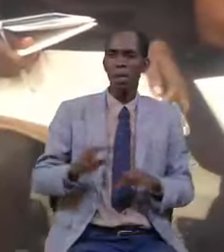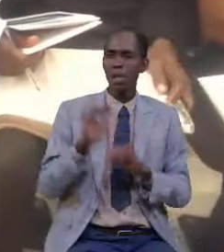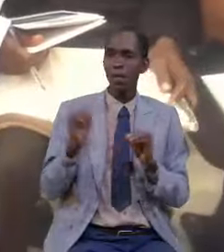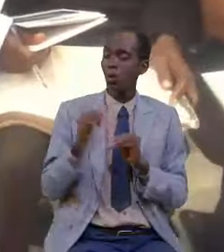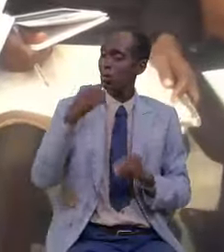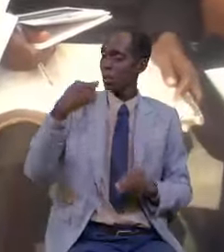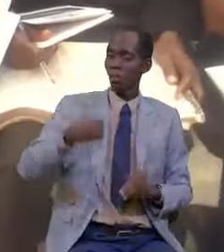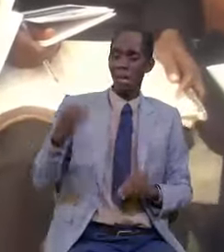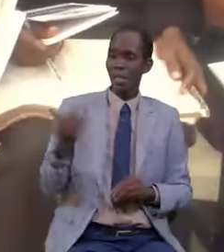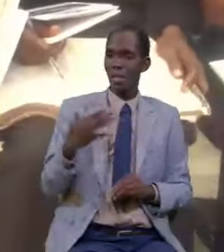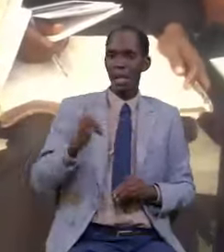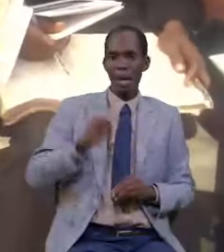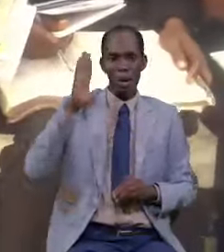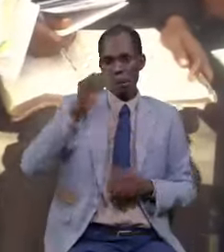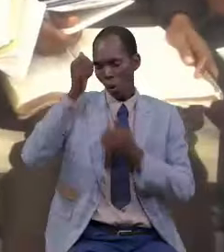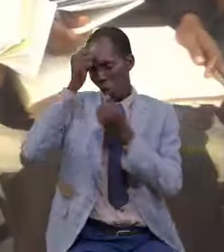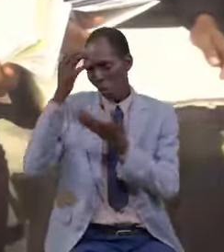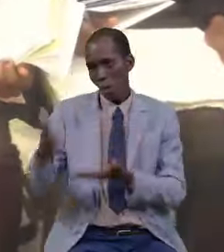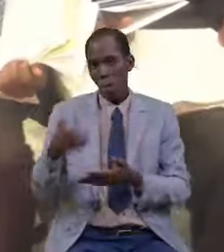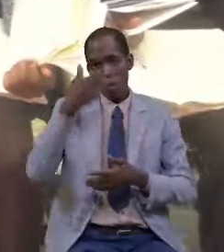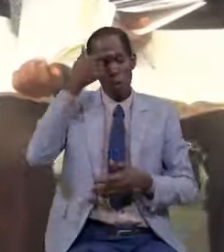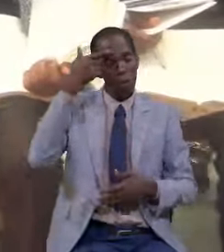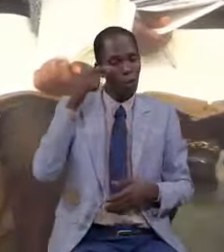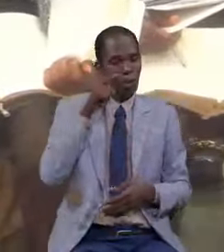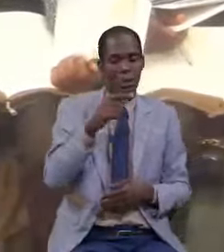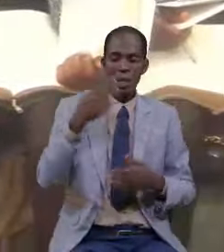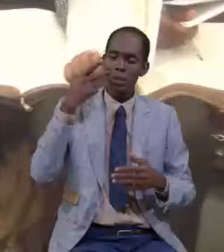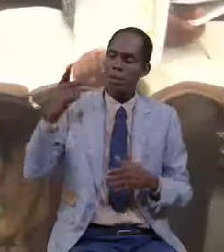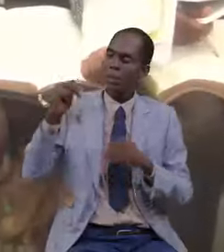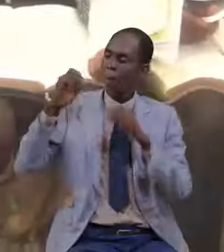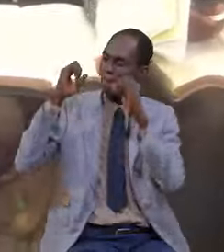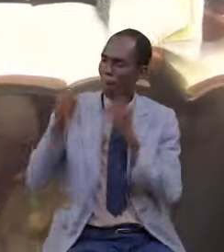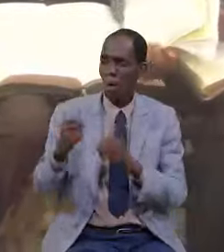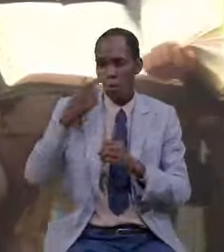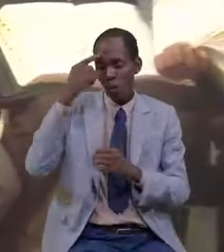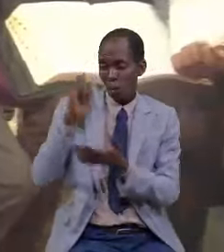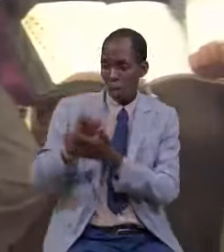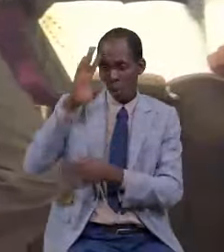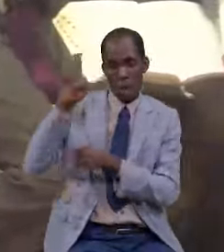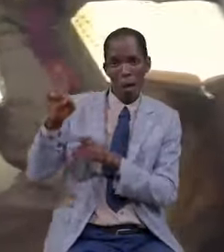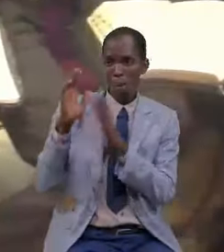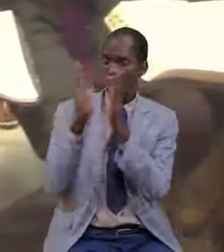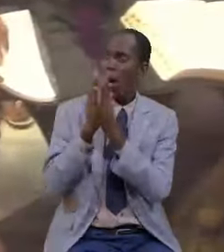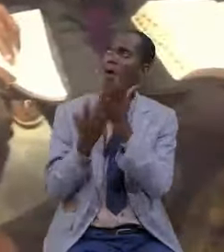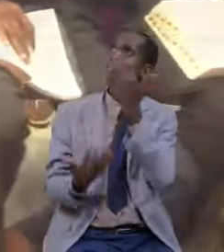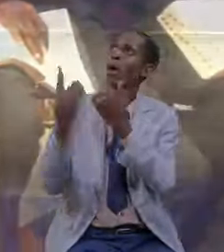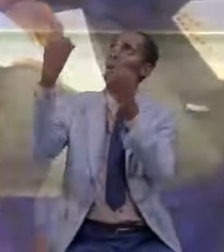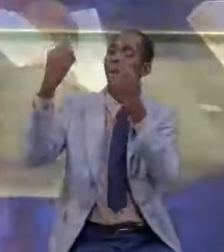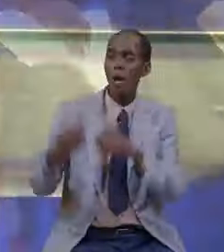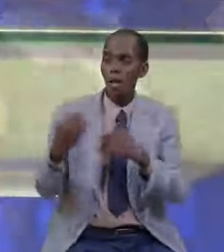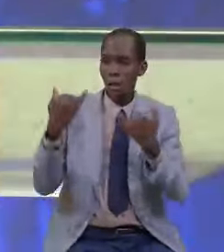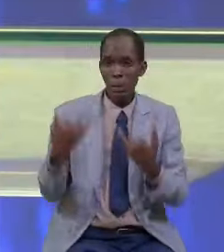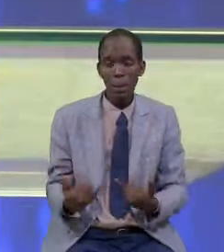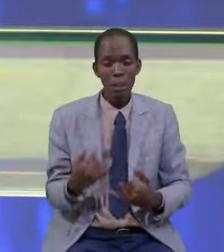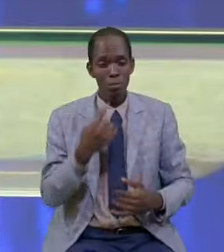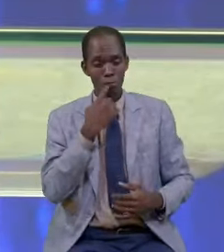do. Because he saw the power. That man prayed and fire came from heaven. And now he's telling us that